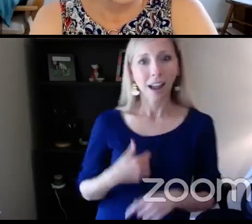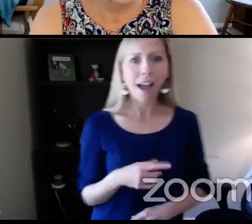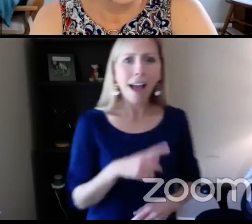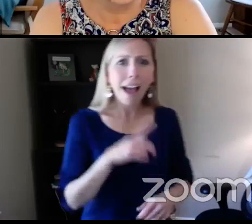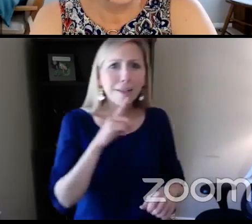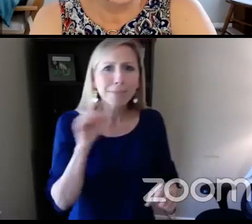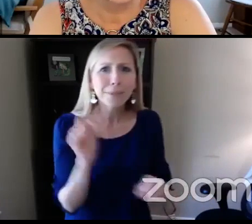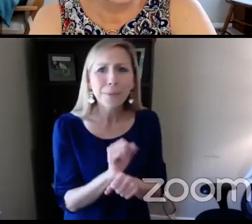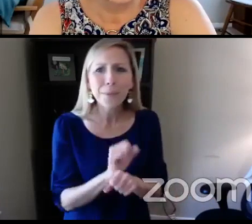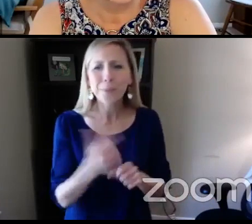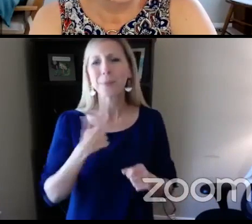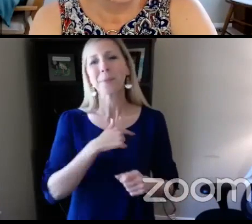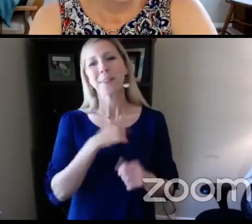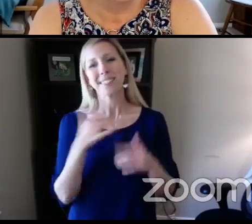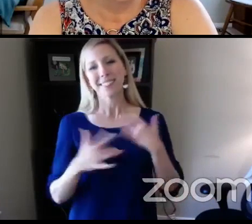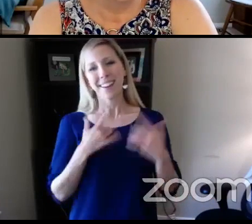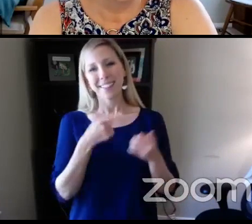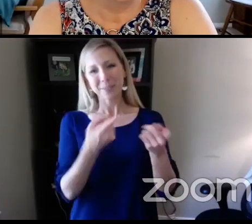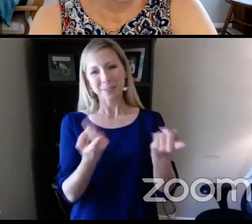We're excited to have you.